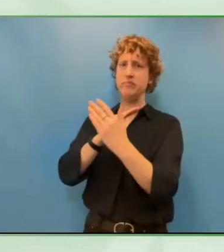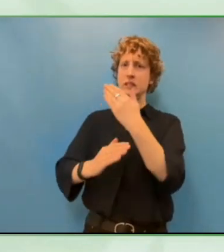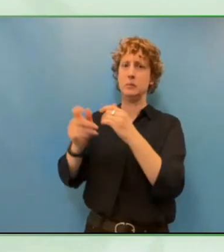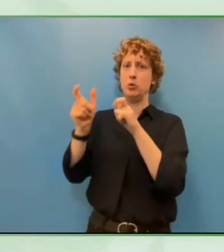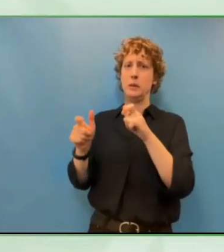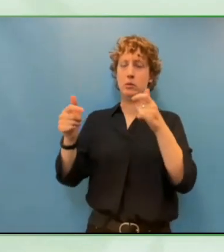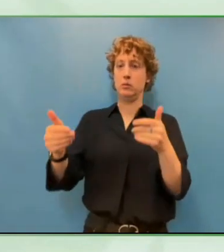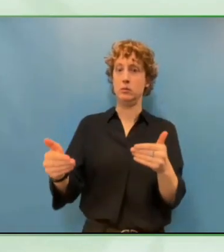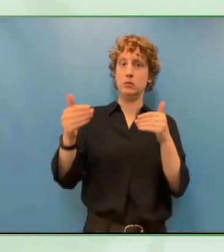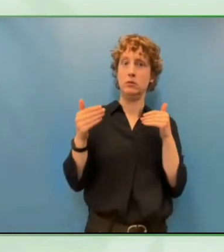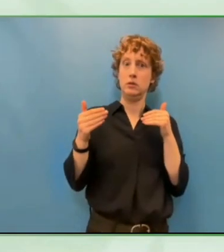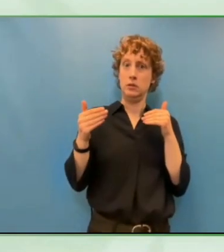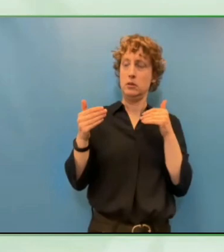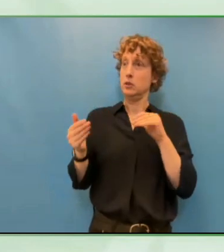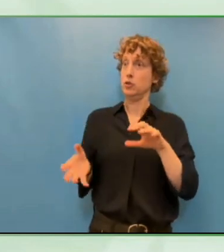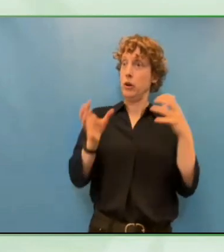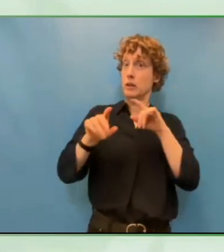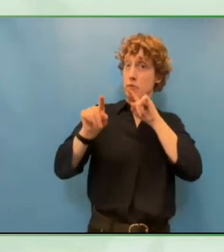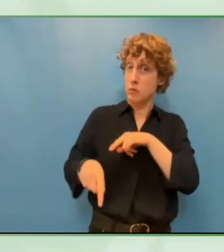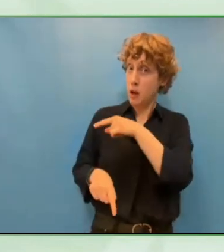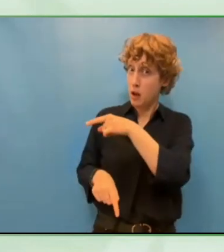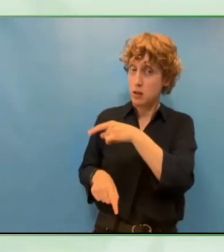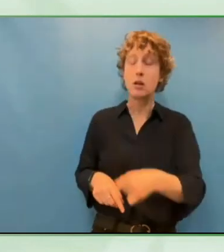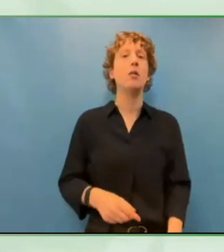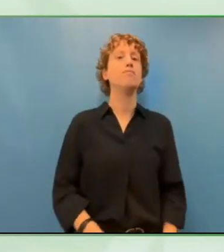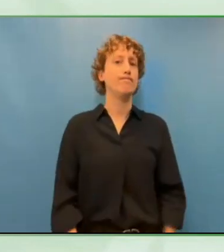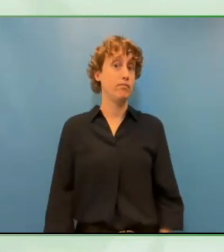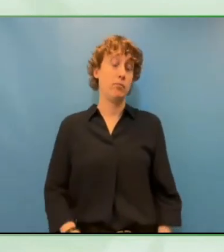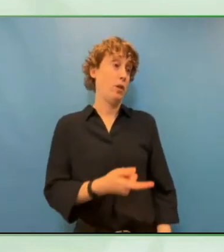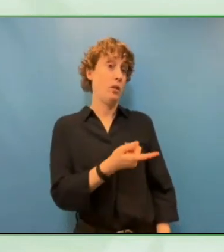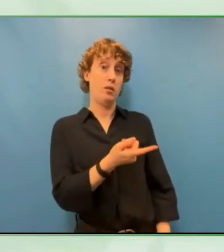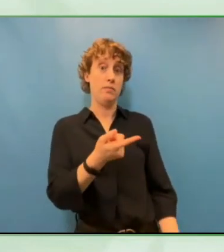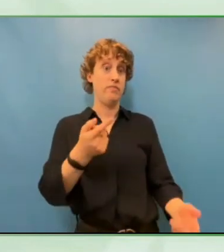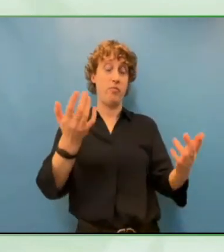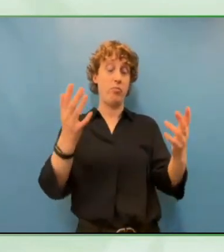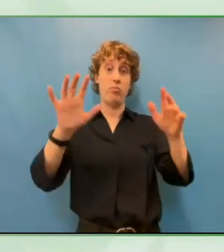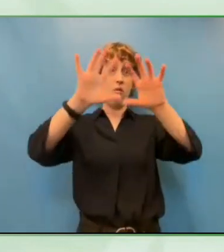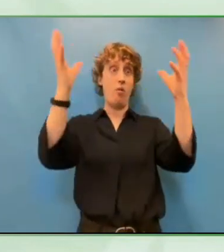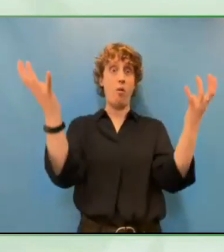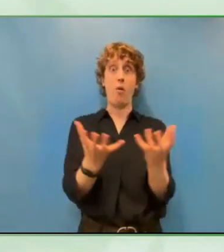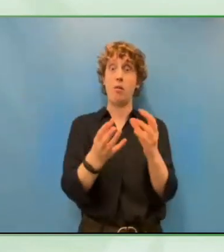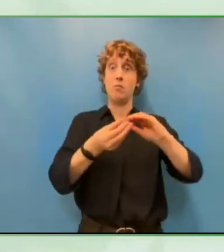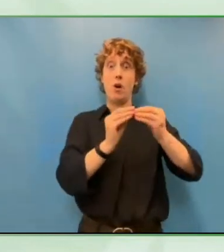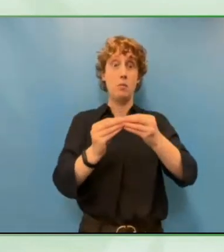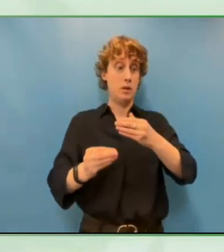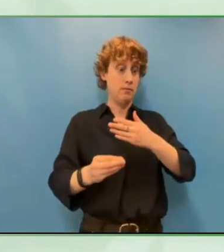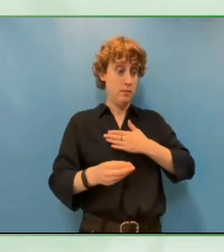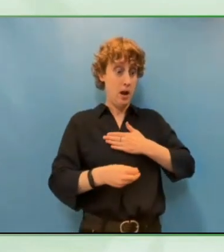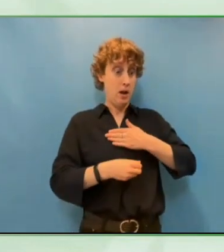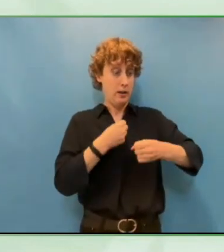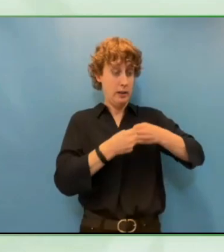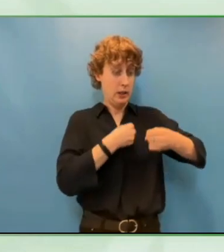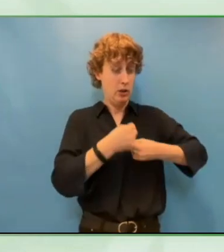Okay, I mean, Bianca, what you did is you framed the entire essence of this year's Zero Project,